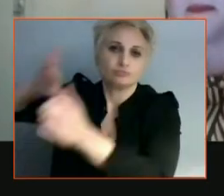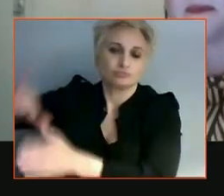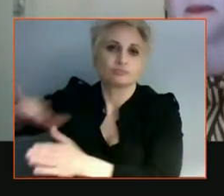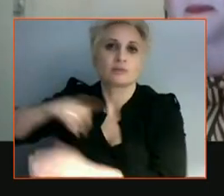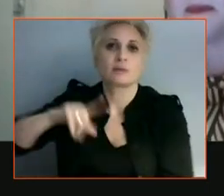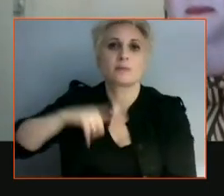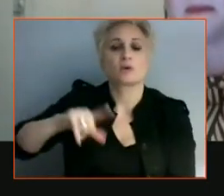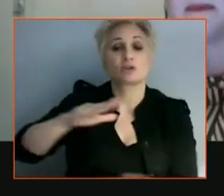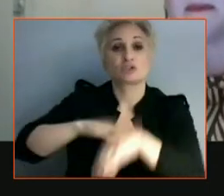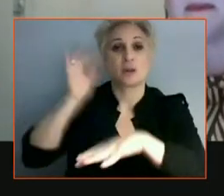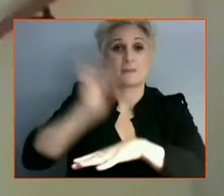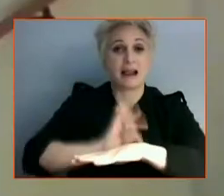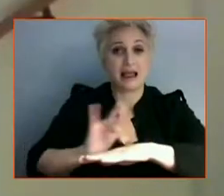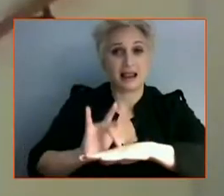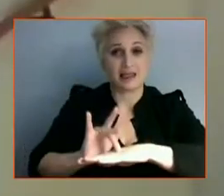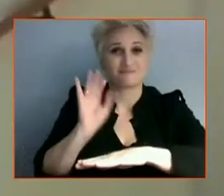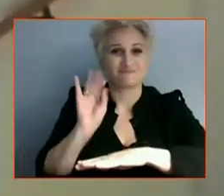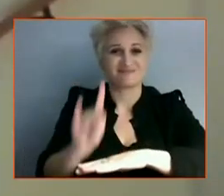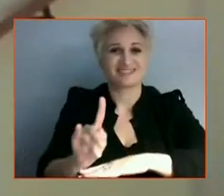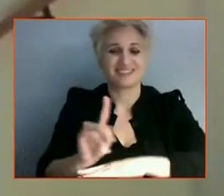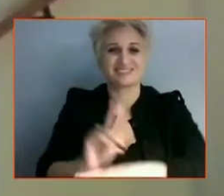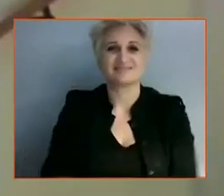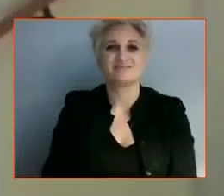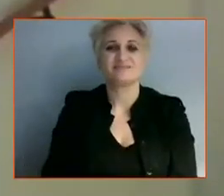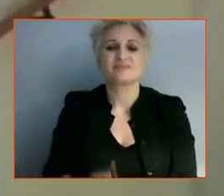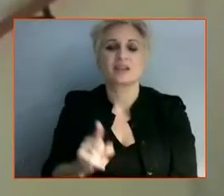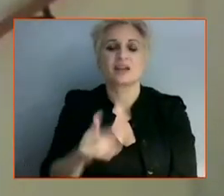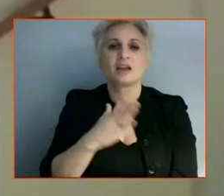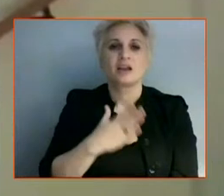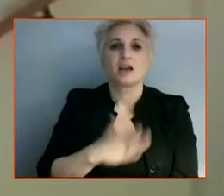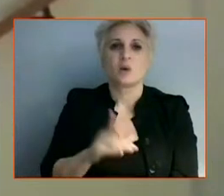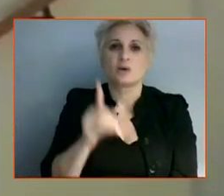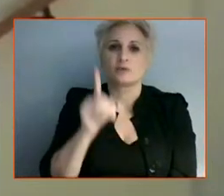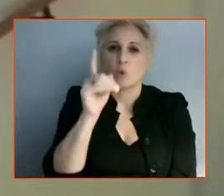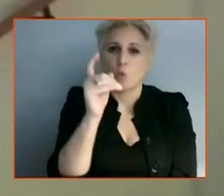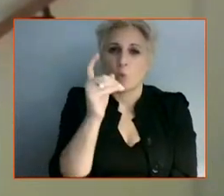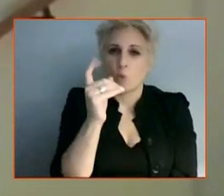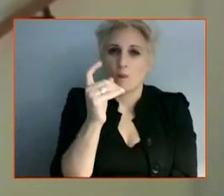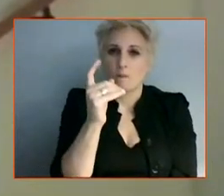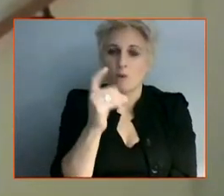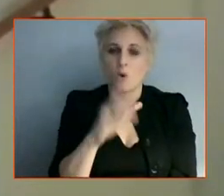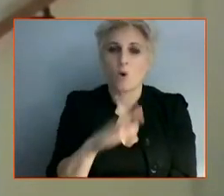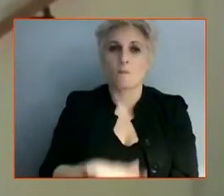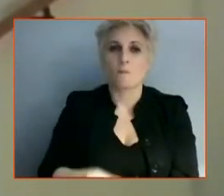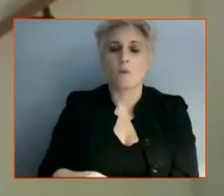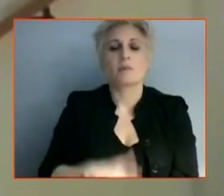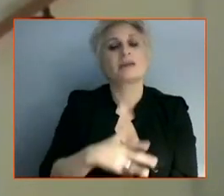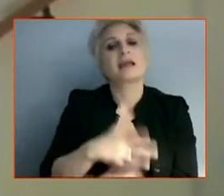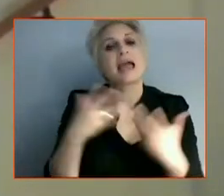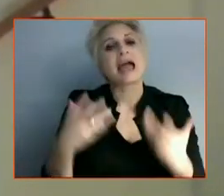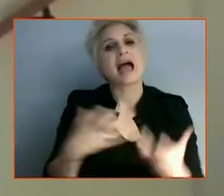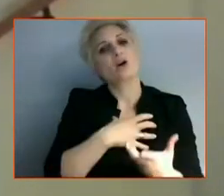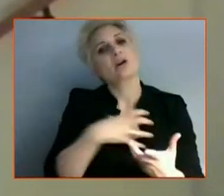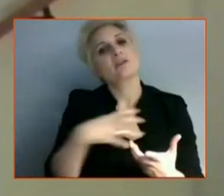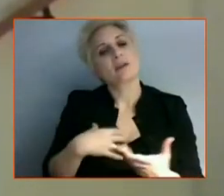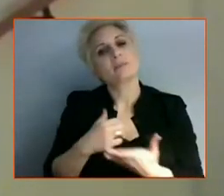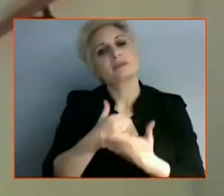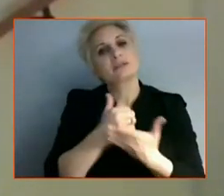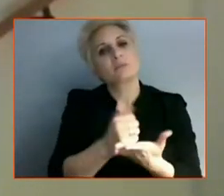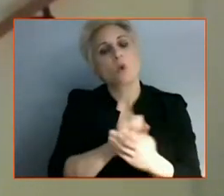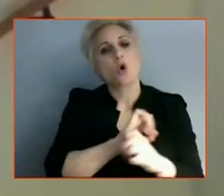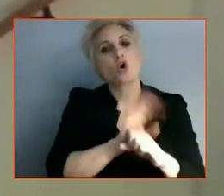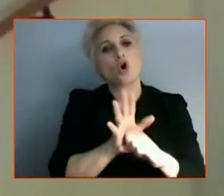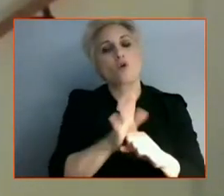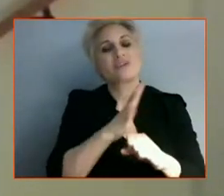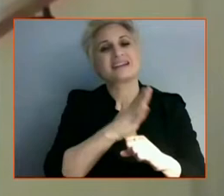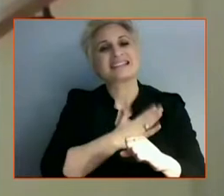because we are running short on time. But I want to stay with you for a moment, Carmel. how can government support COVID safe policies and venues that